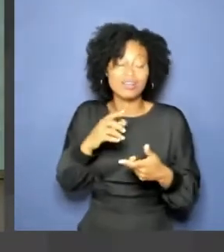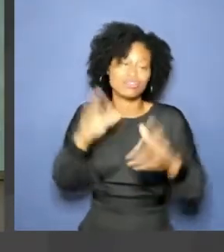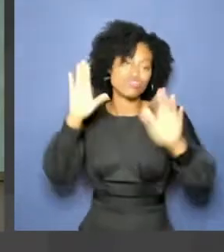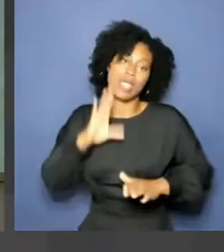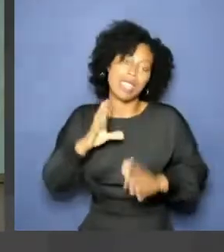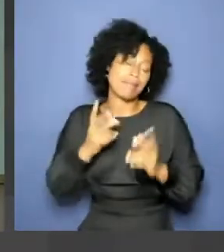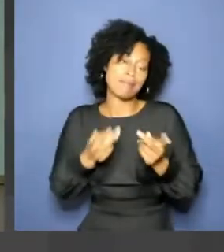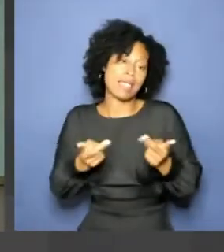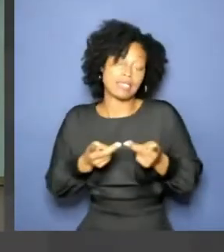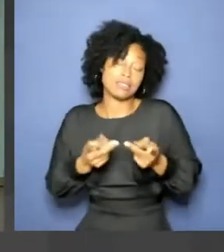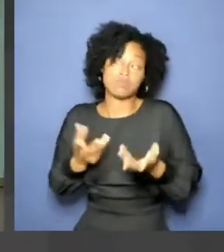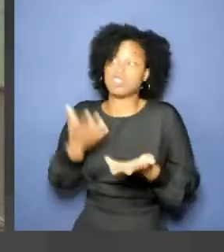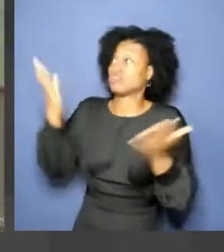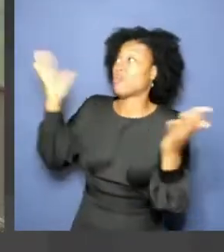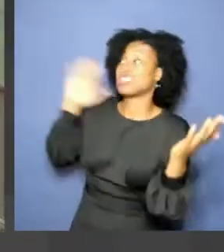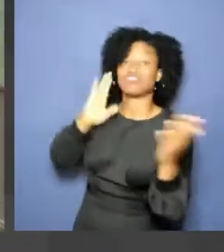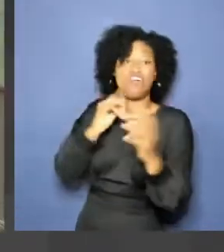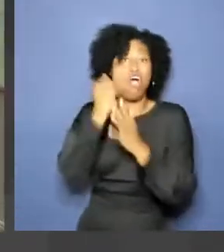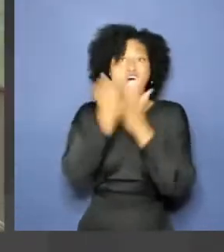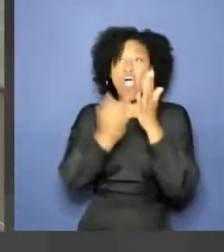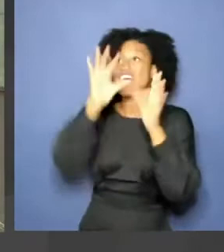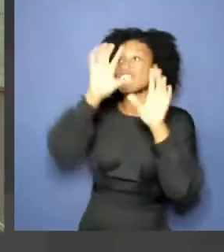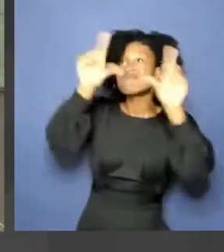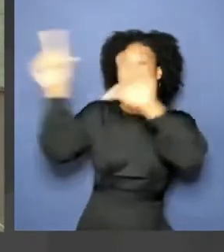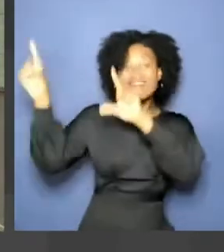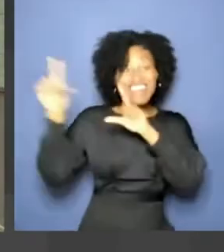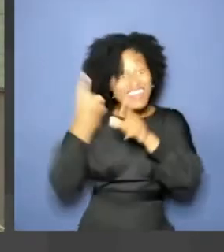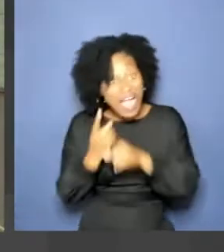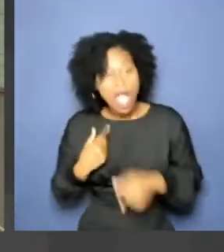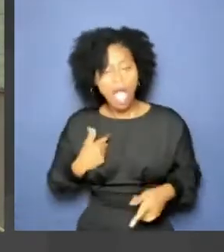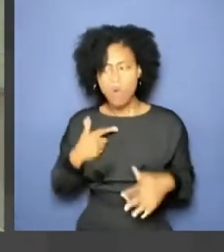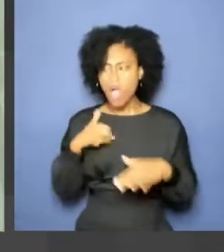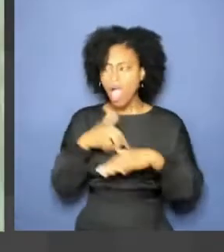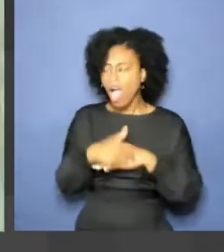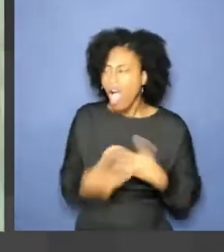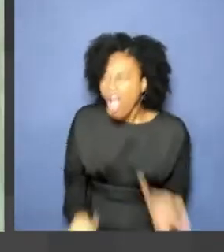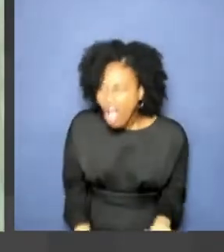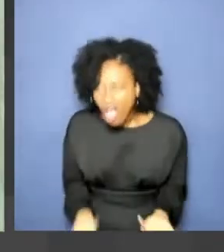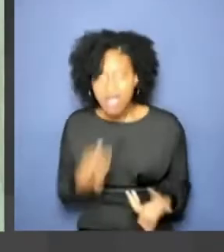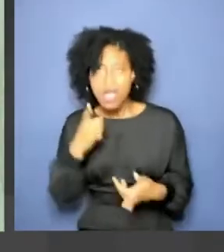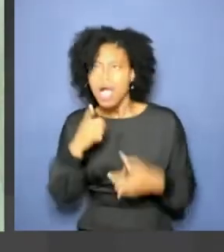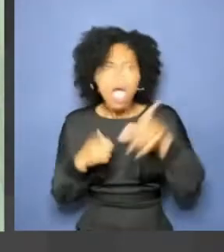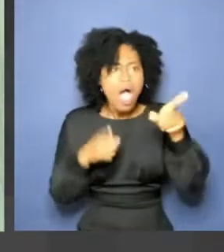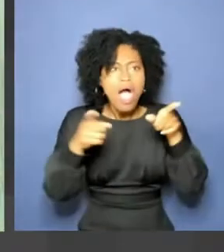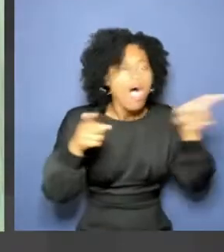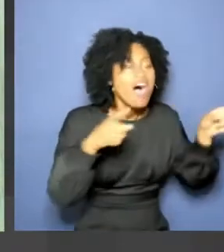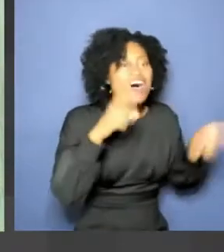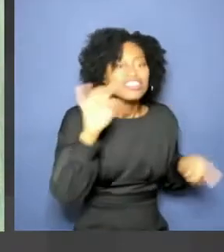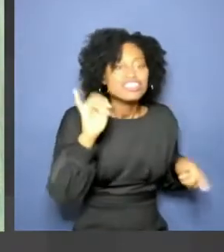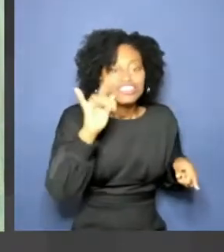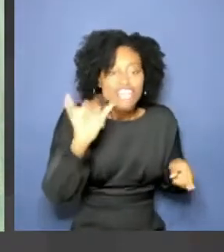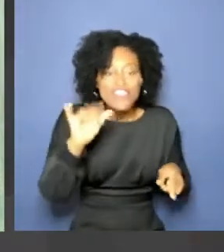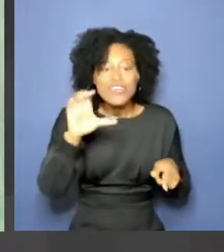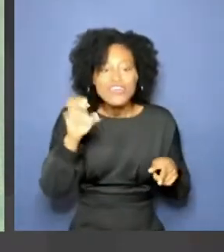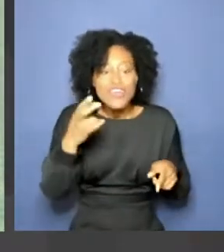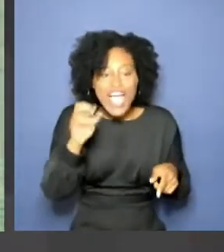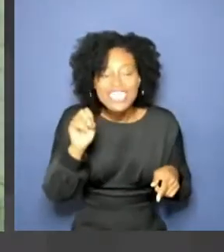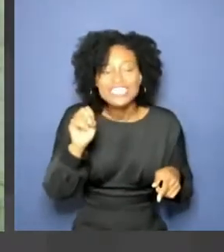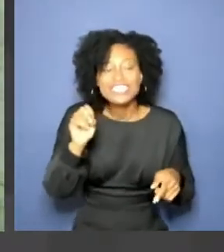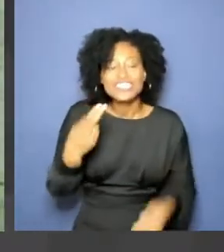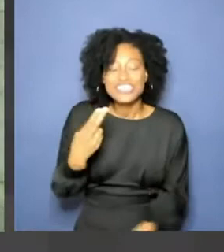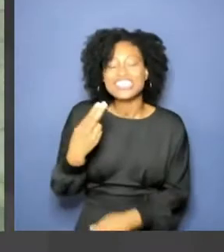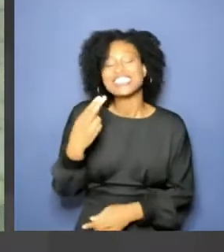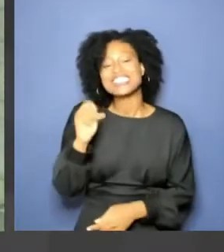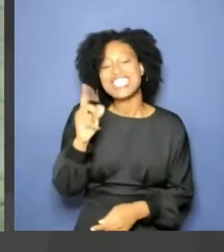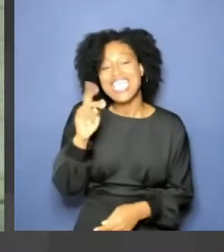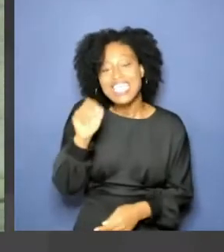the art that they have created. I know. I walked onto the set and I was like, oh my God, those are Jollycraft skins. Those are Cupcake Brianna. That's Ka Studios.